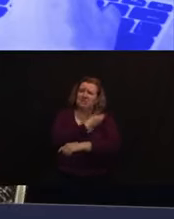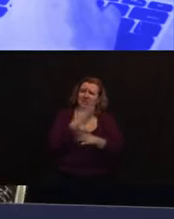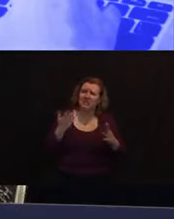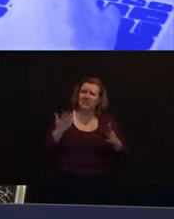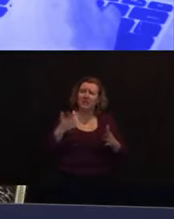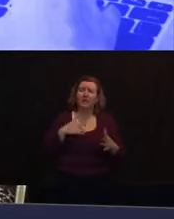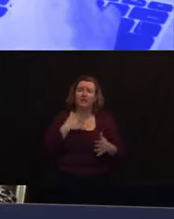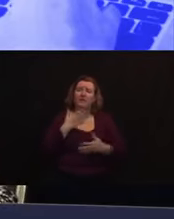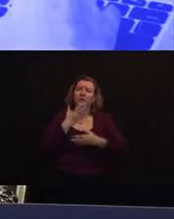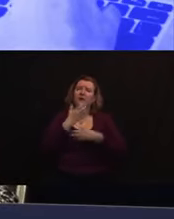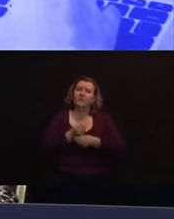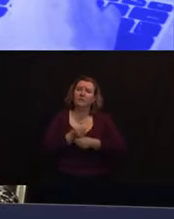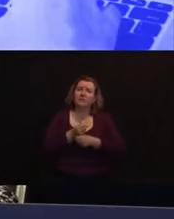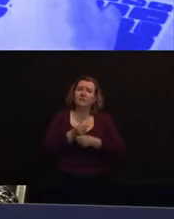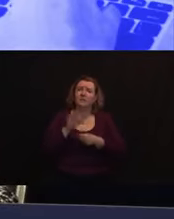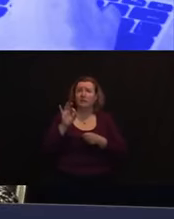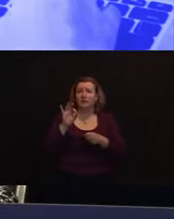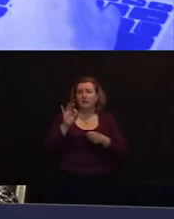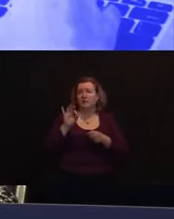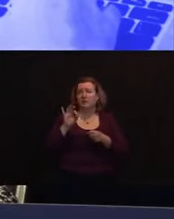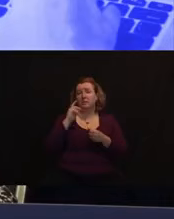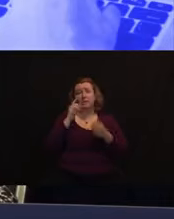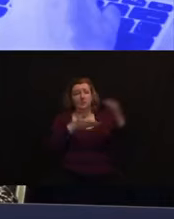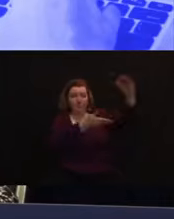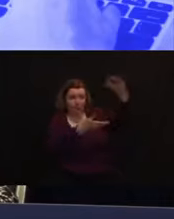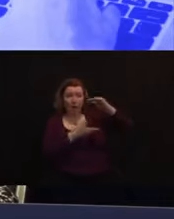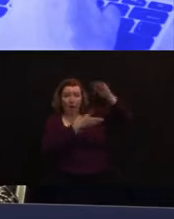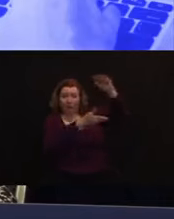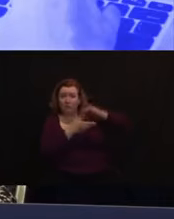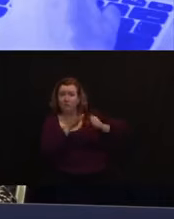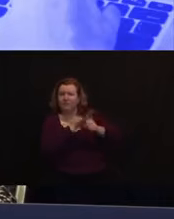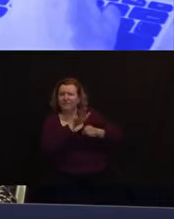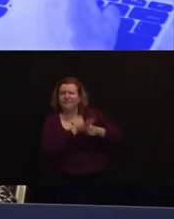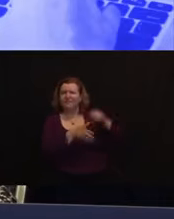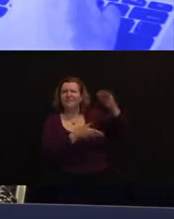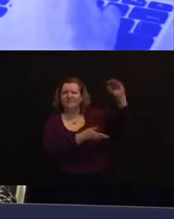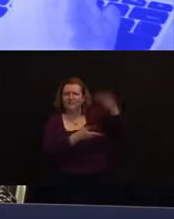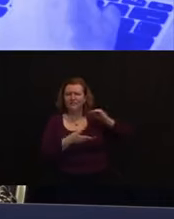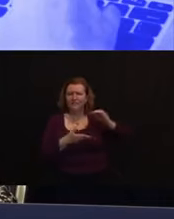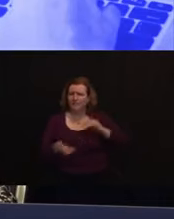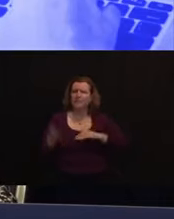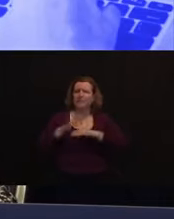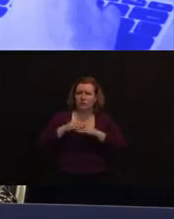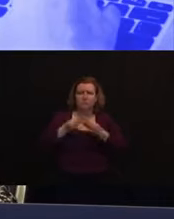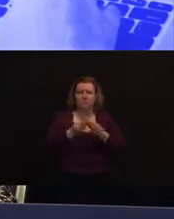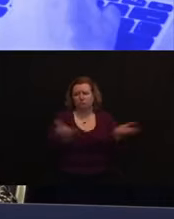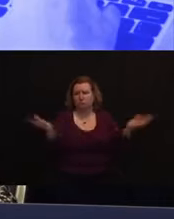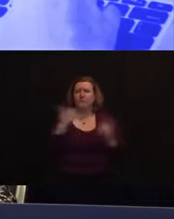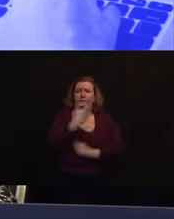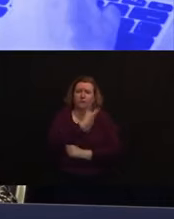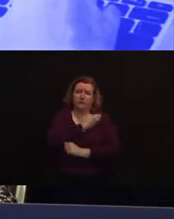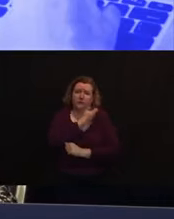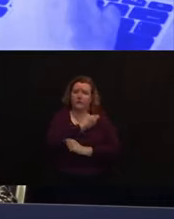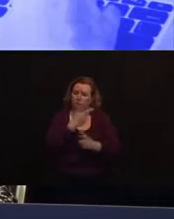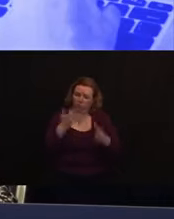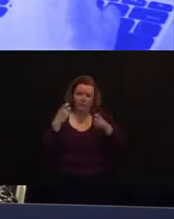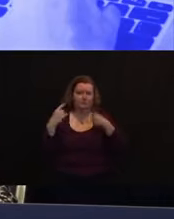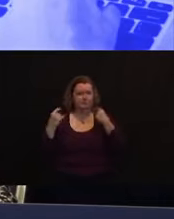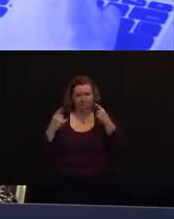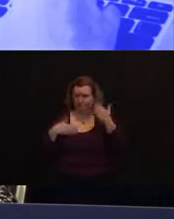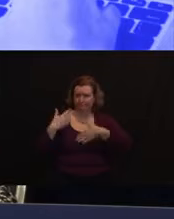supply continues to increase, we can continue the rapid pace of administering doses in the arms